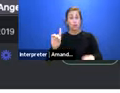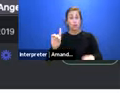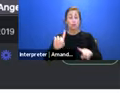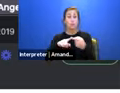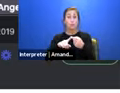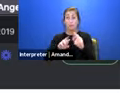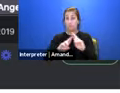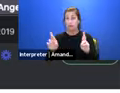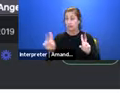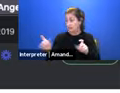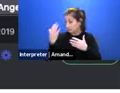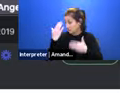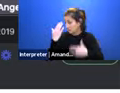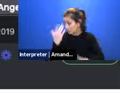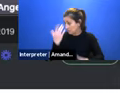Yearwood?